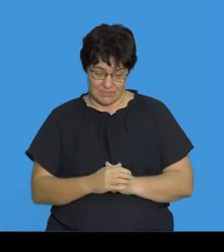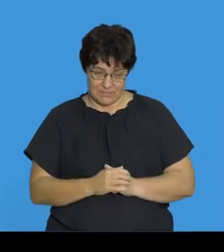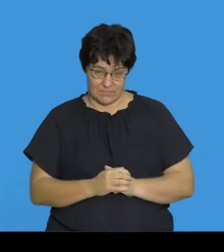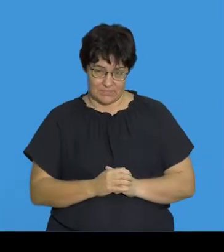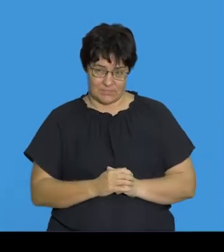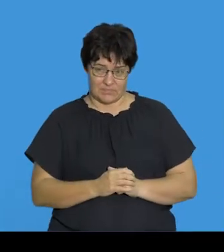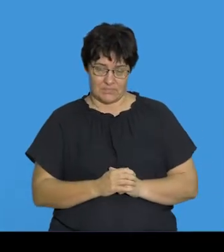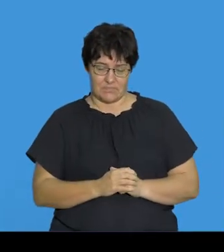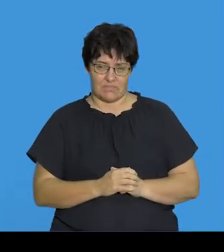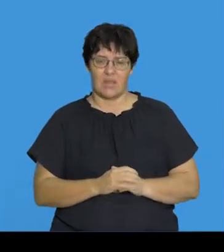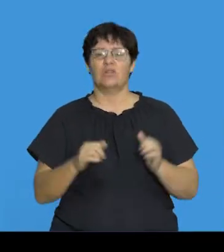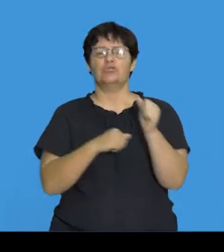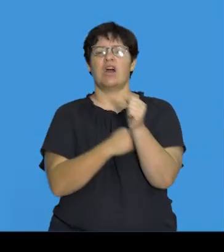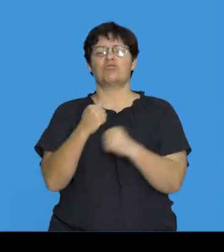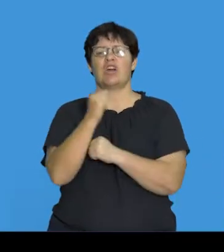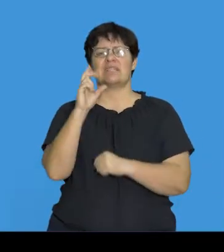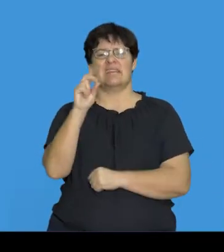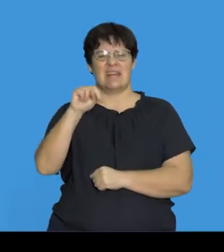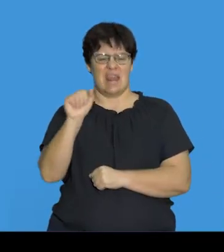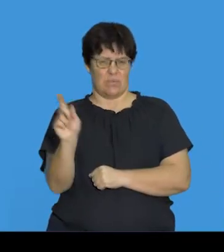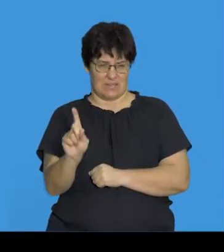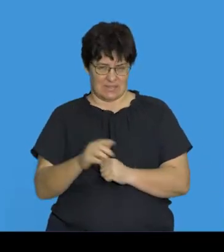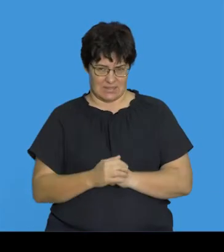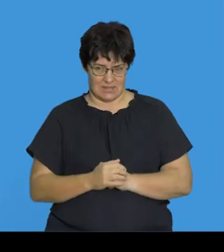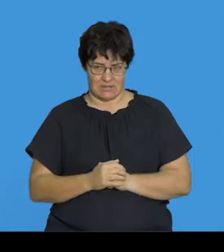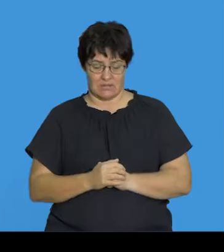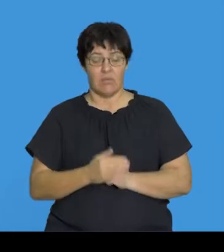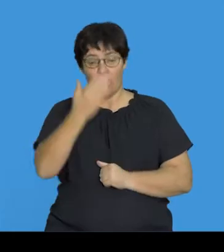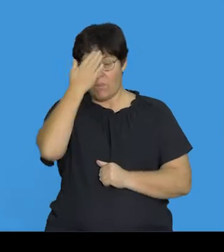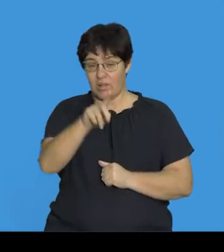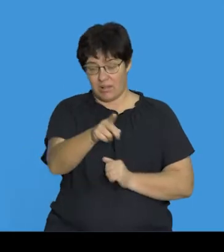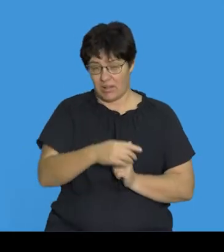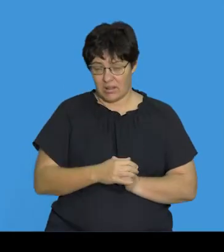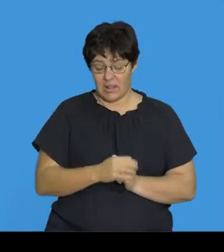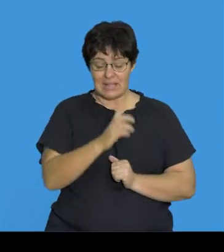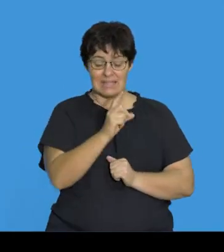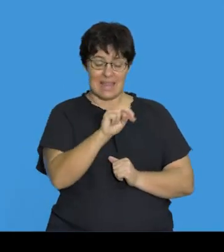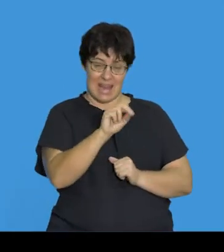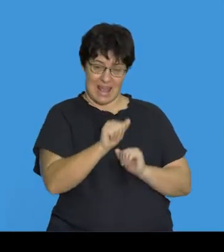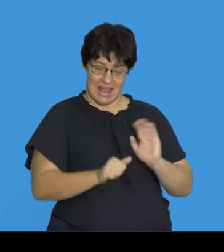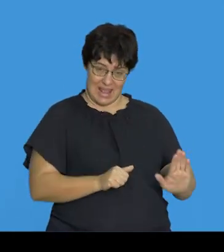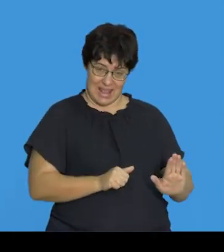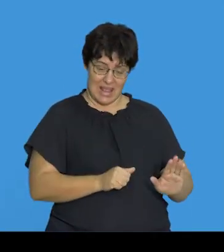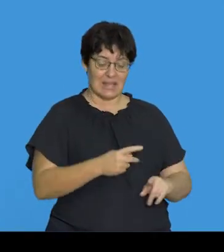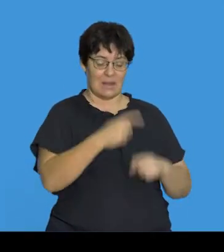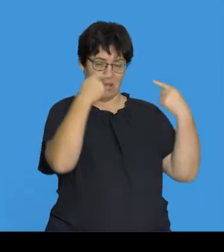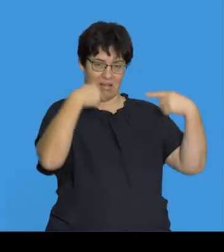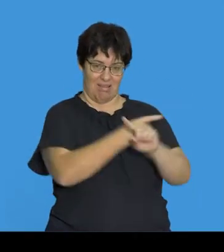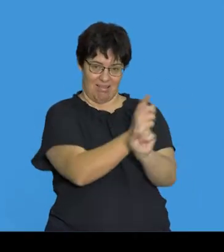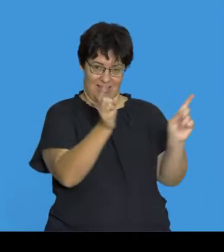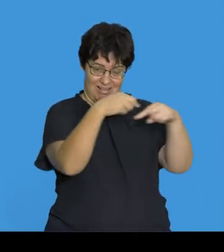Let's try and unpack the structure of DNA. So we know that our DNA was double-stranded.